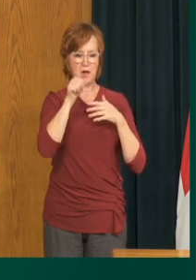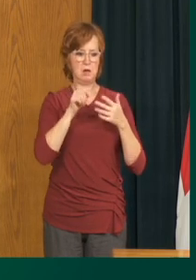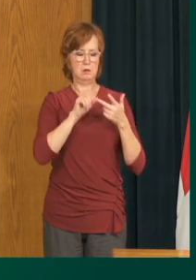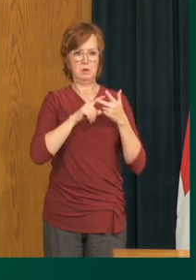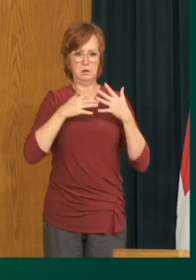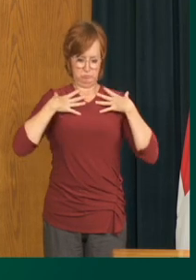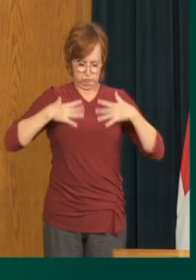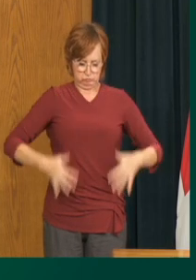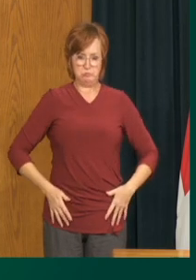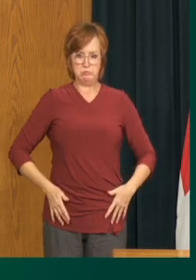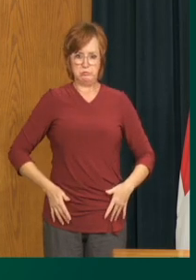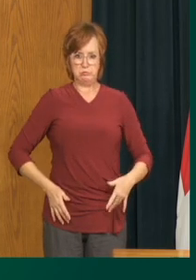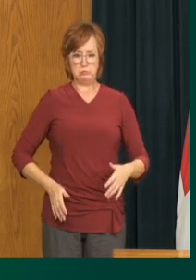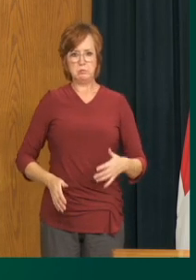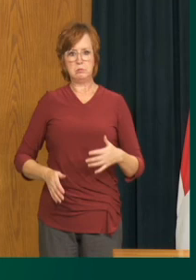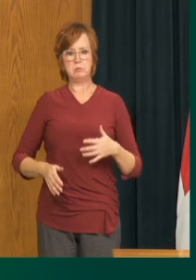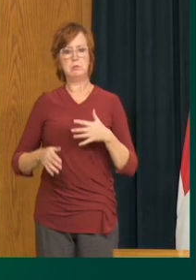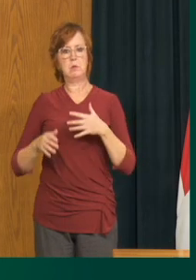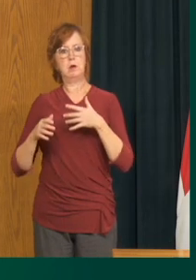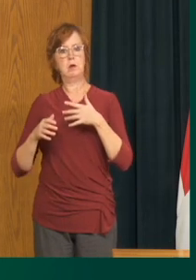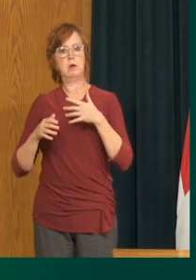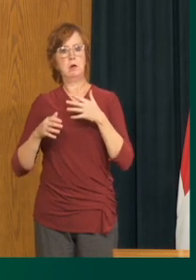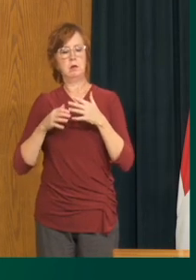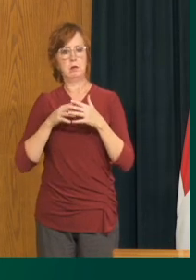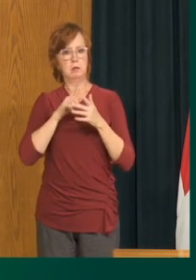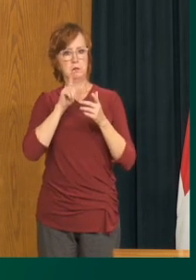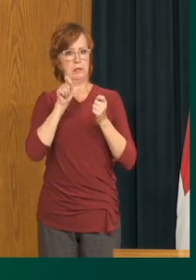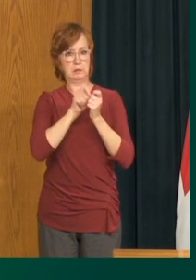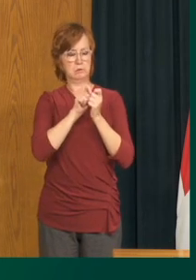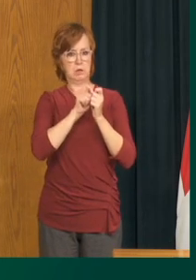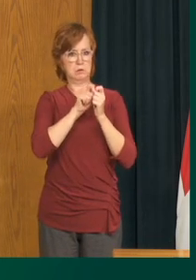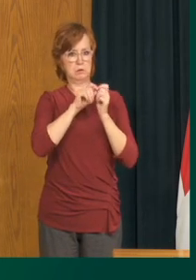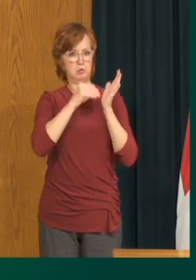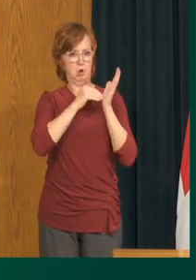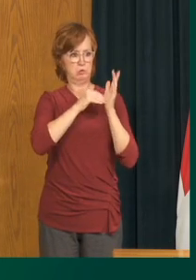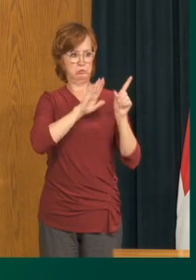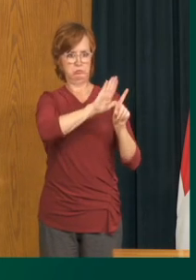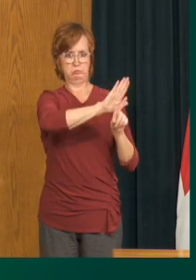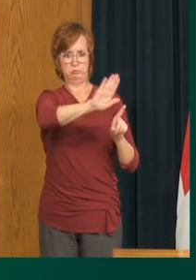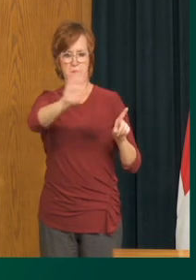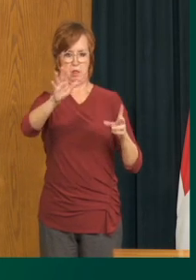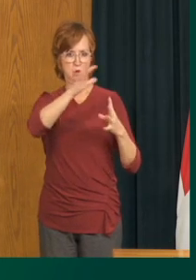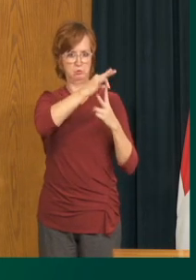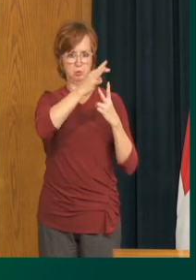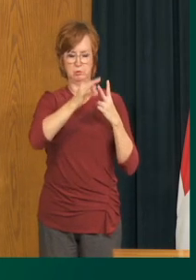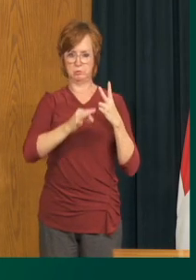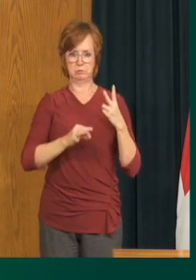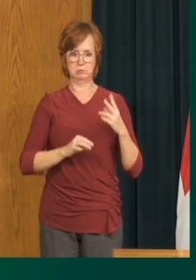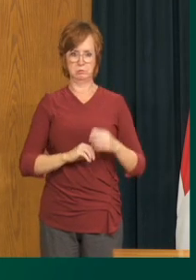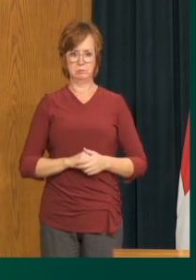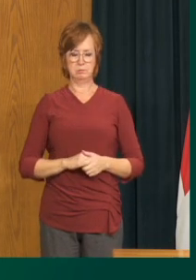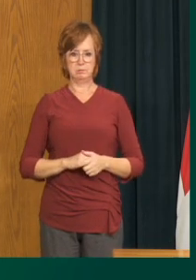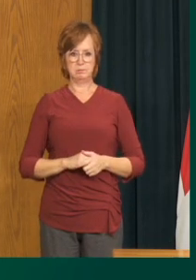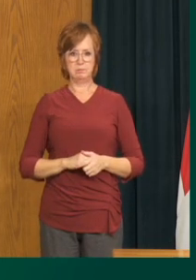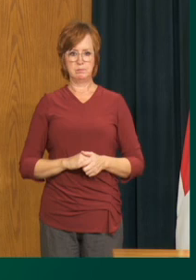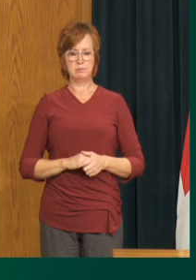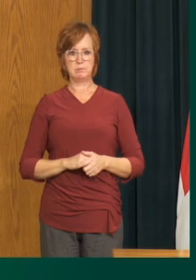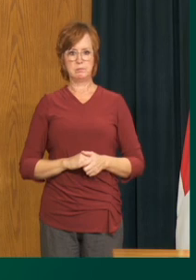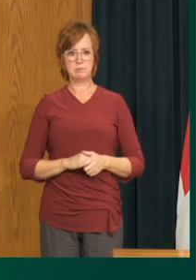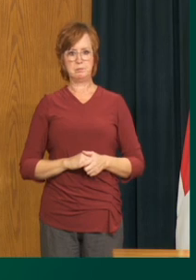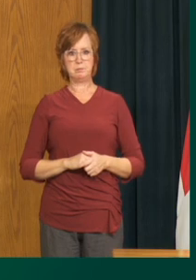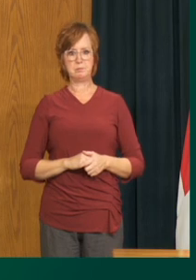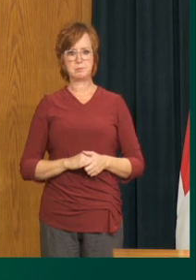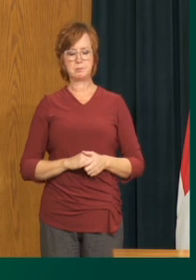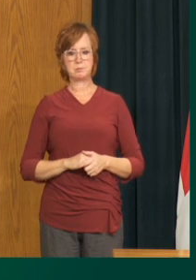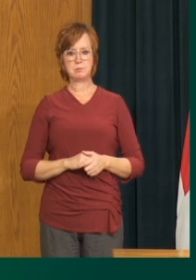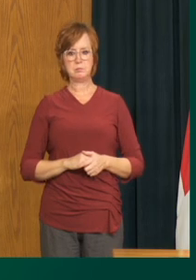component of how we're providing care, but I can't speak specifically to individual physicians and the choices that they're making with respect to their offices, but